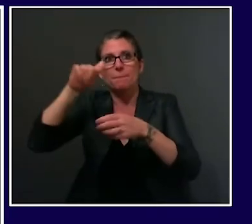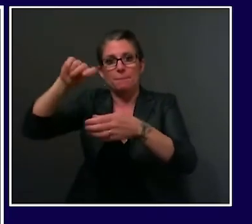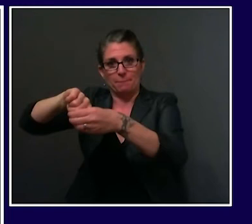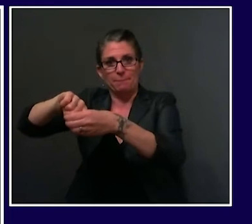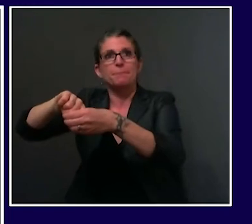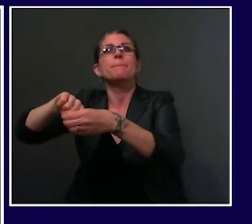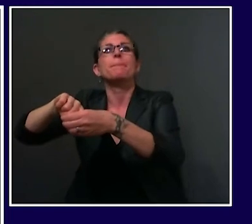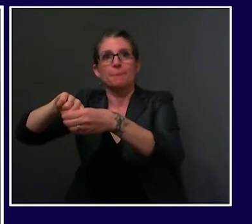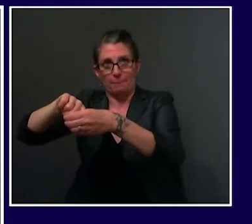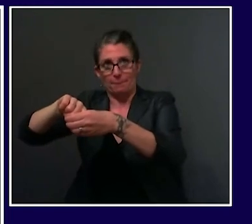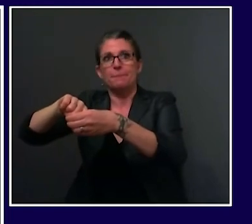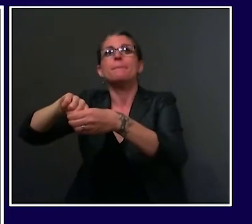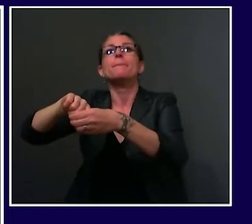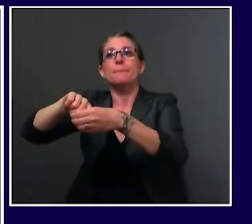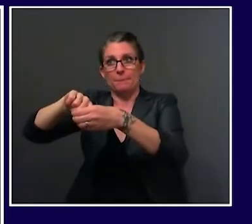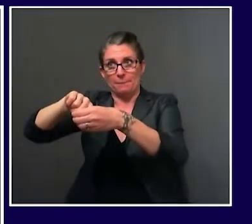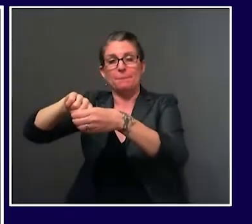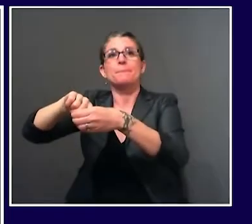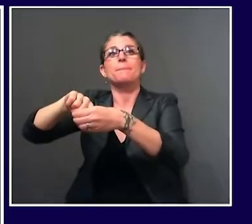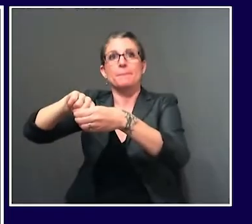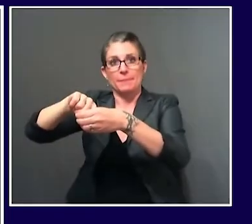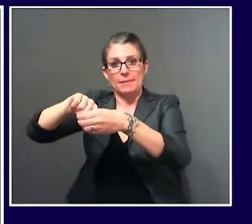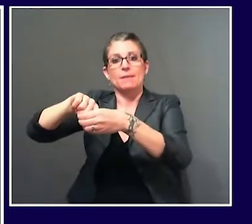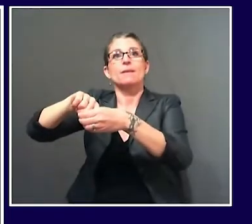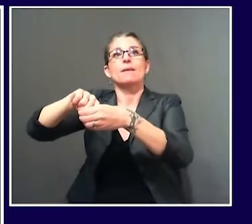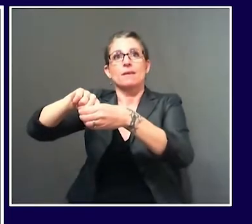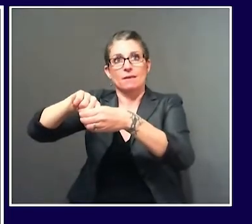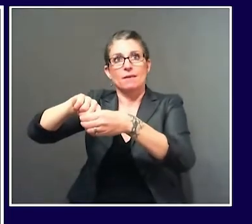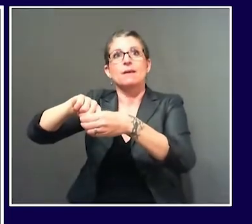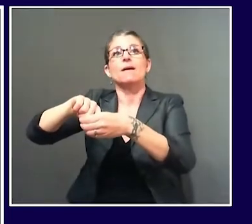17675 swabs. And